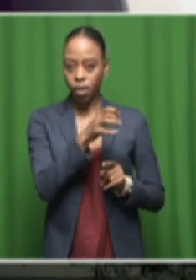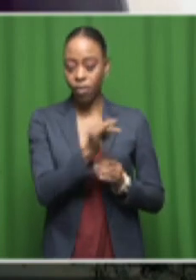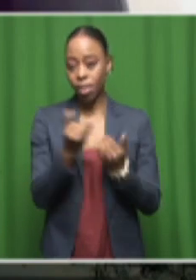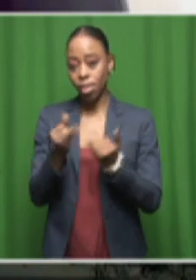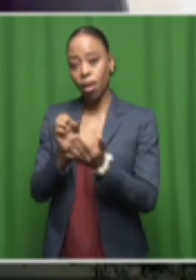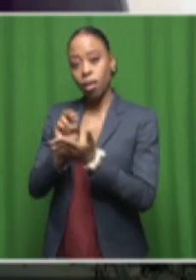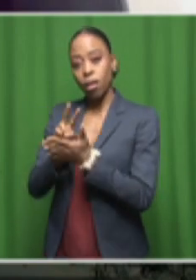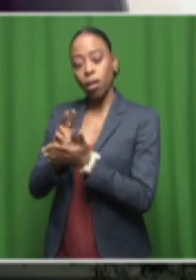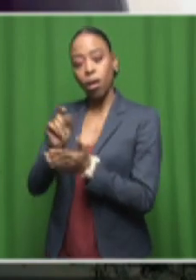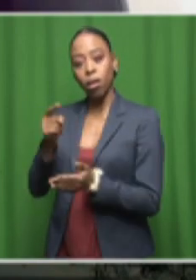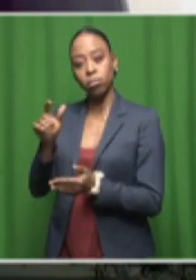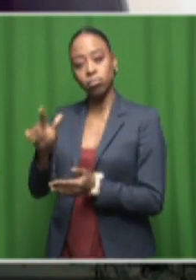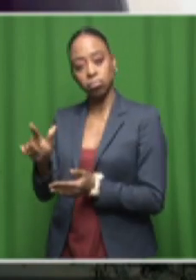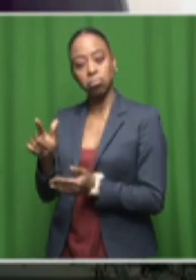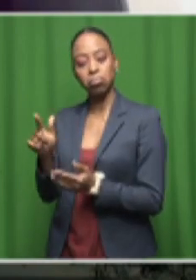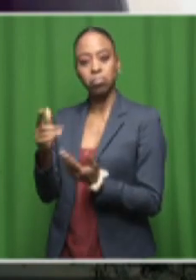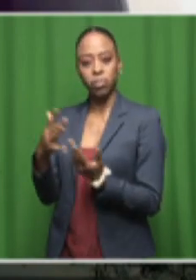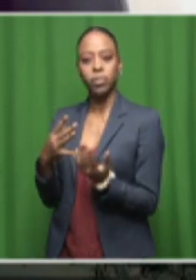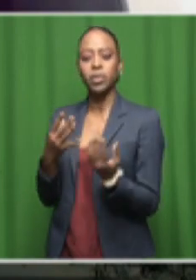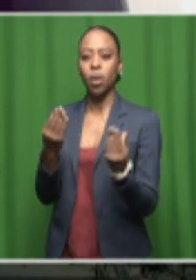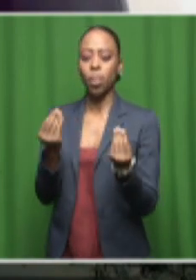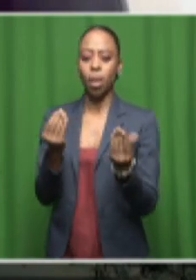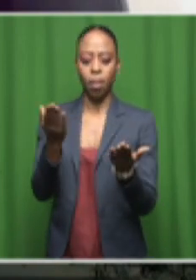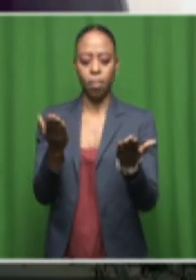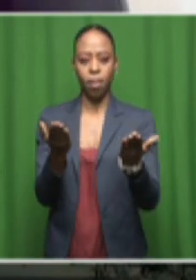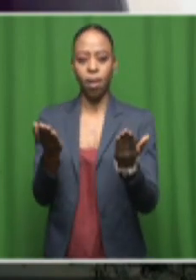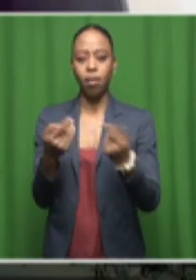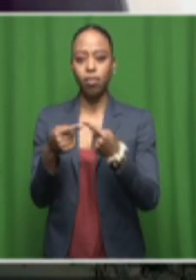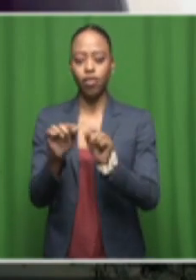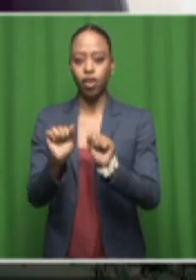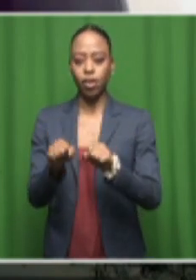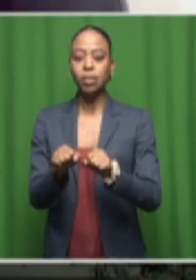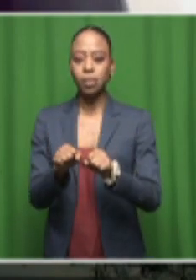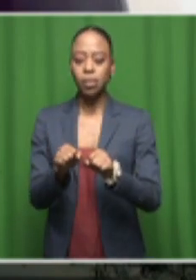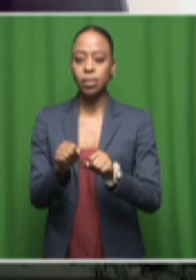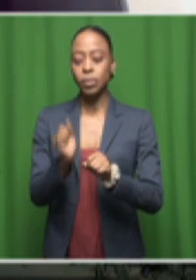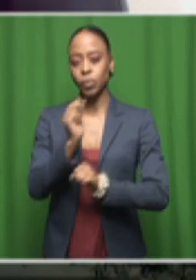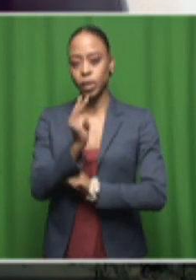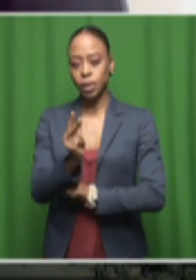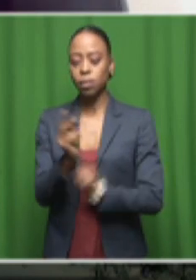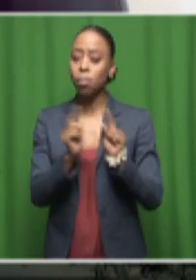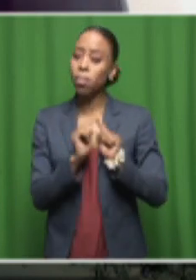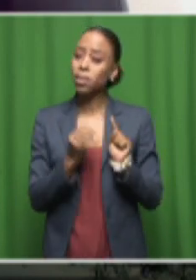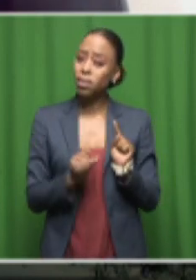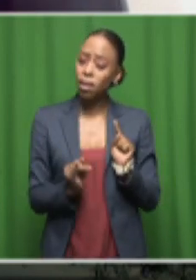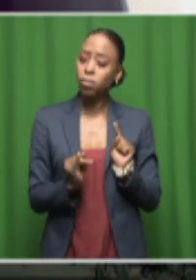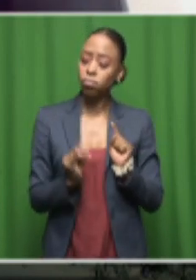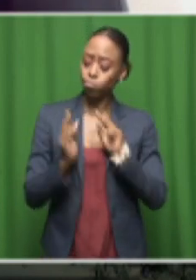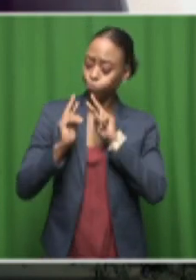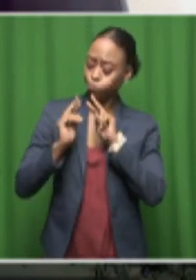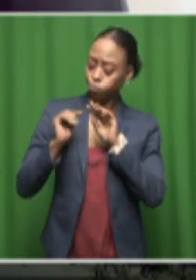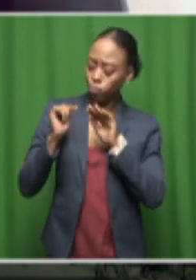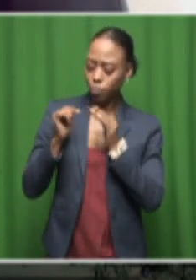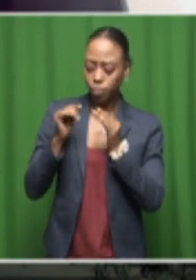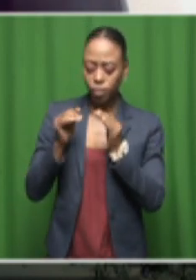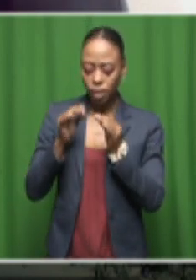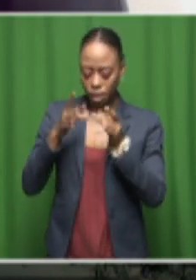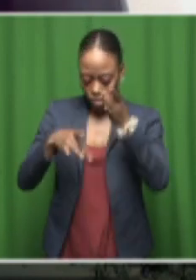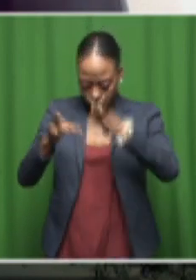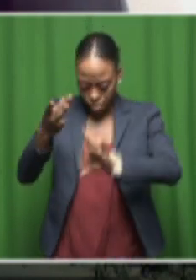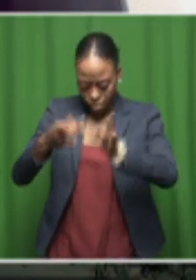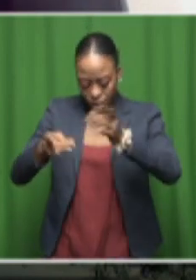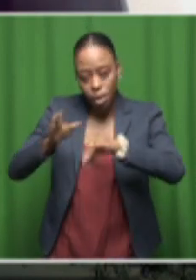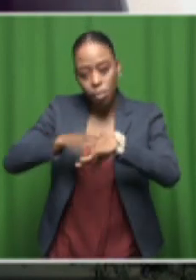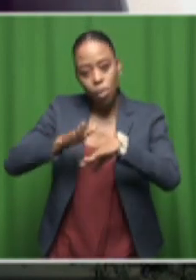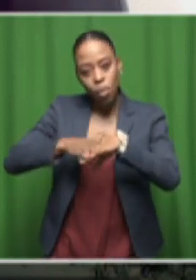So in the figures we can see that. However, and there is a big however, let's dig a little bit deeper into the